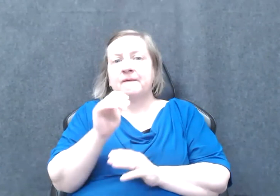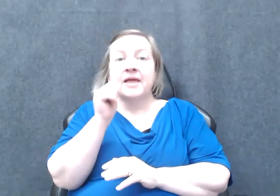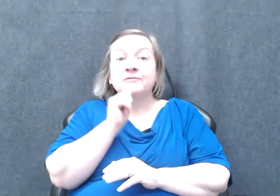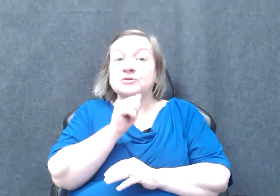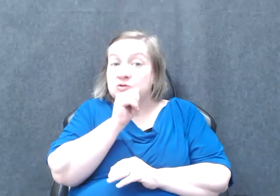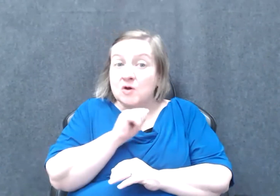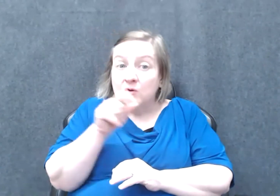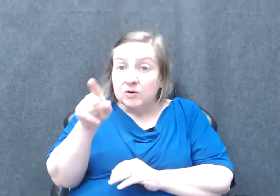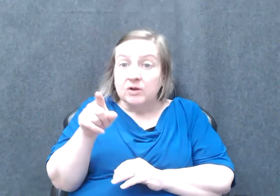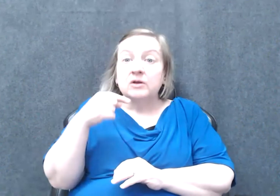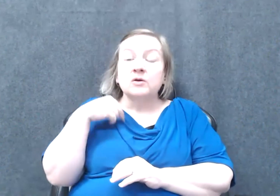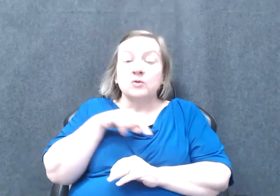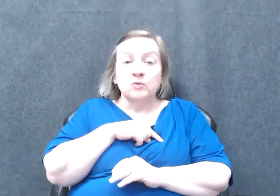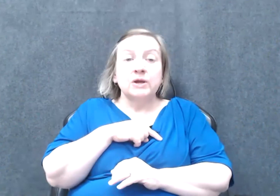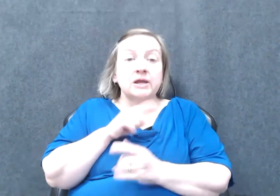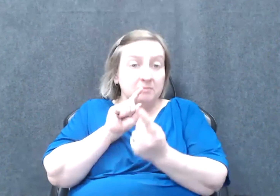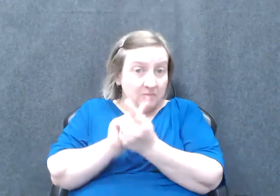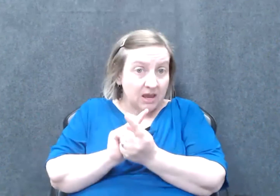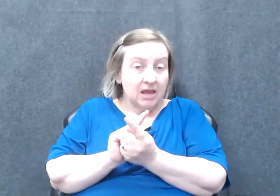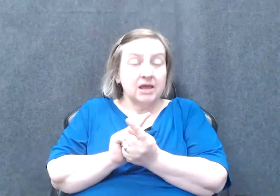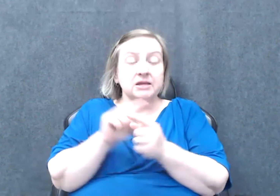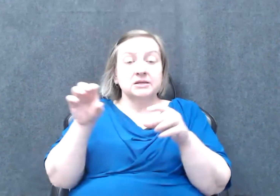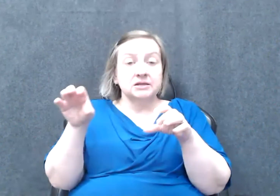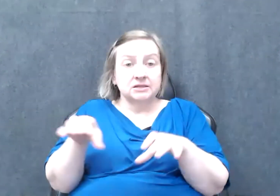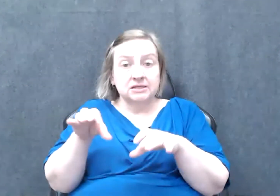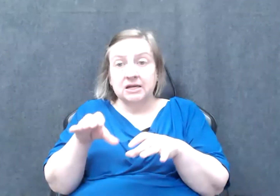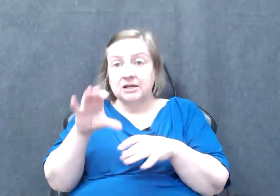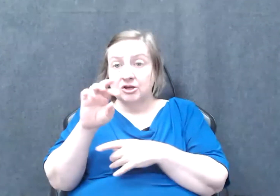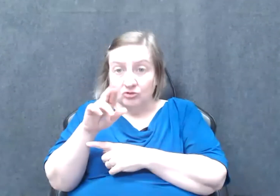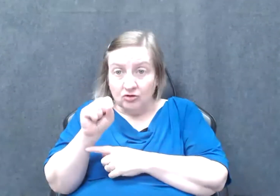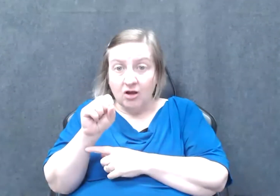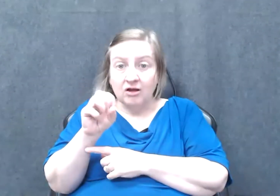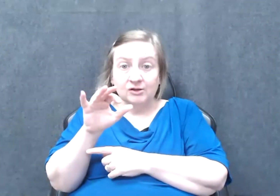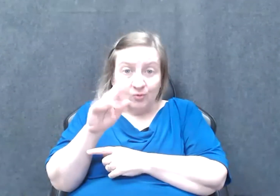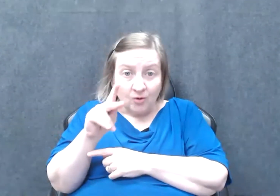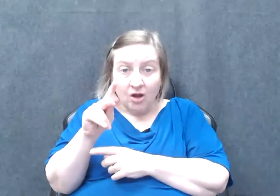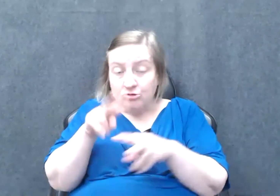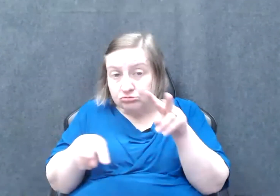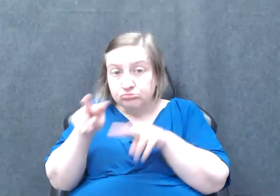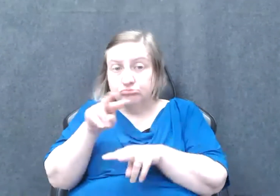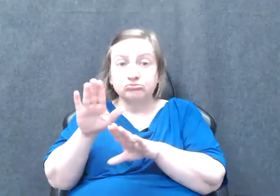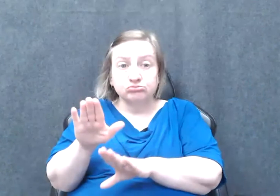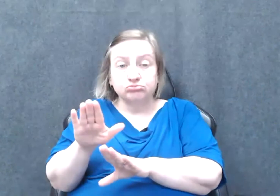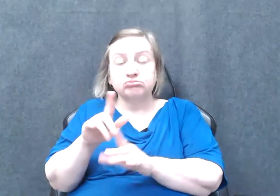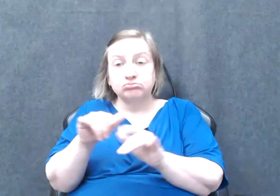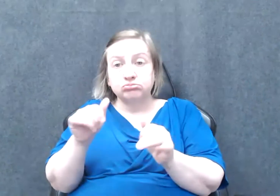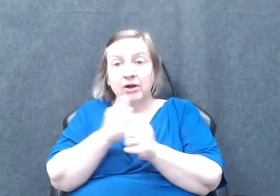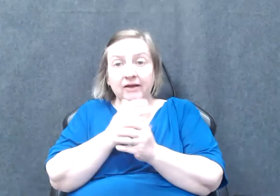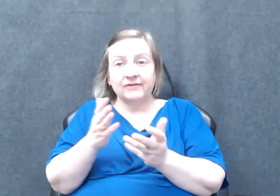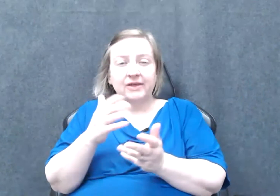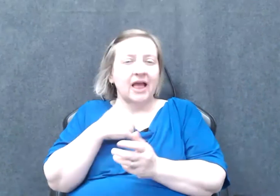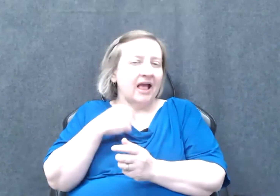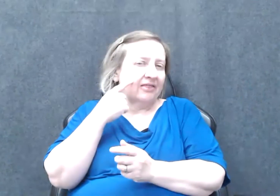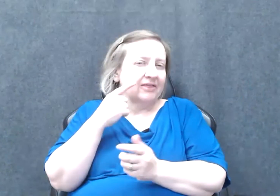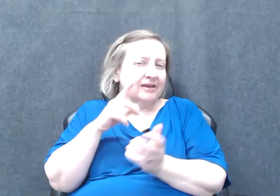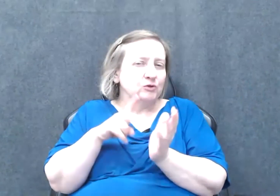Arizona, we met and did the crosswalk and whatnot. And then I just think there's